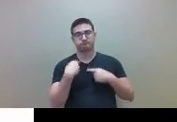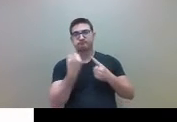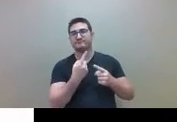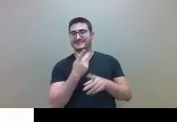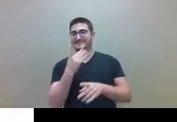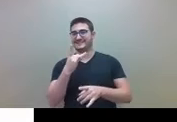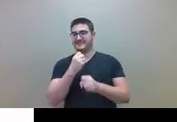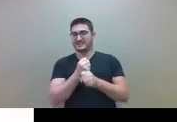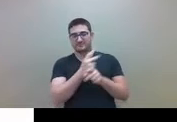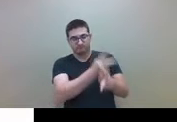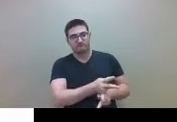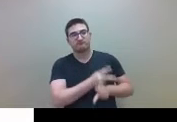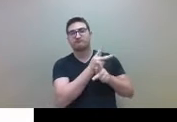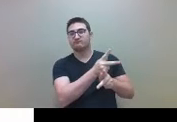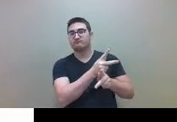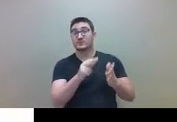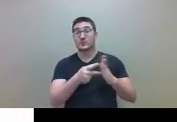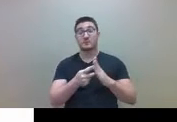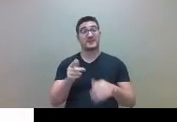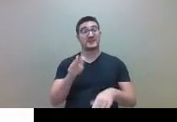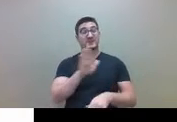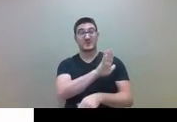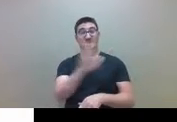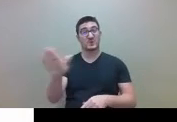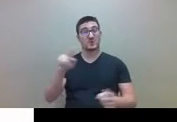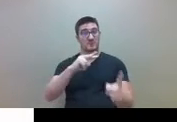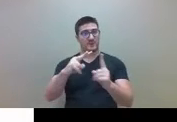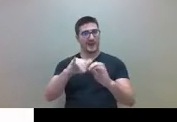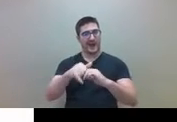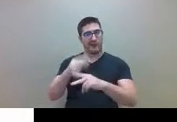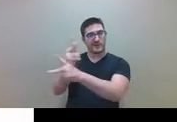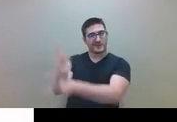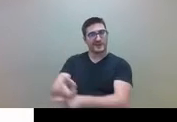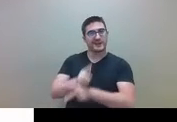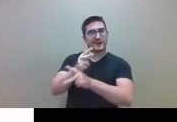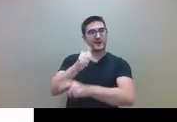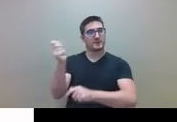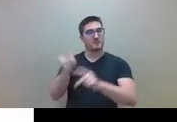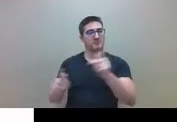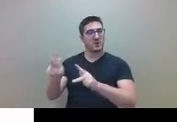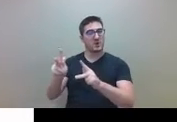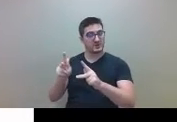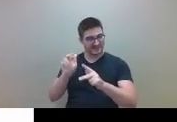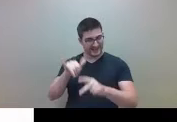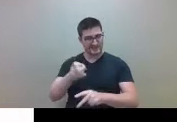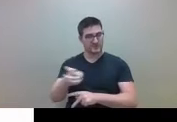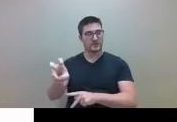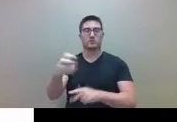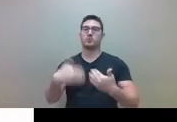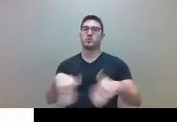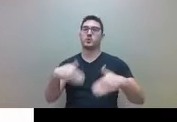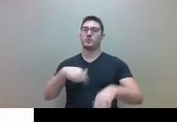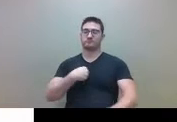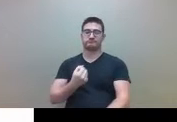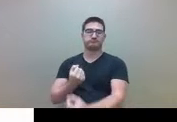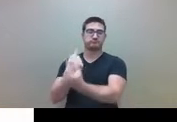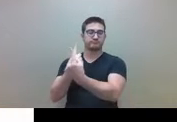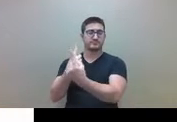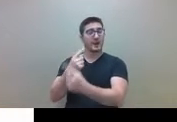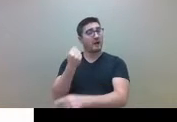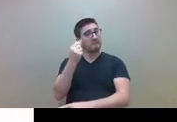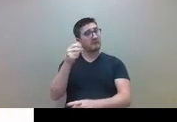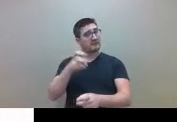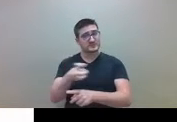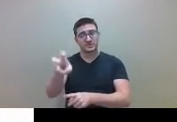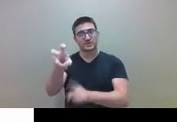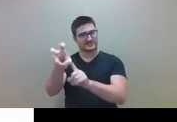and understand the journey of caregiving and what that brings to your life, both negative and positive. So we'll